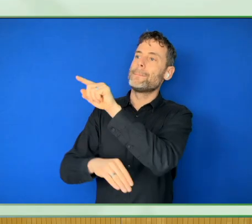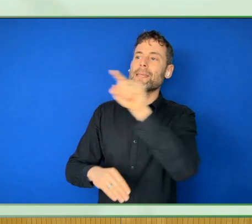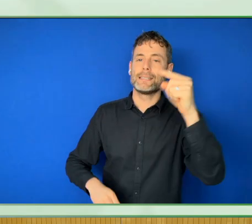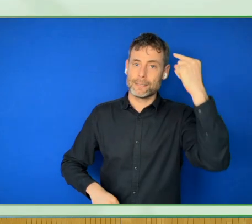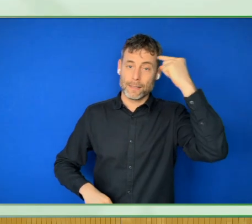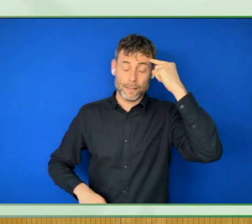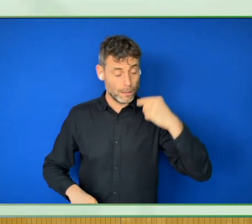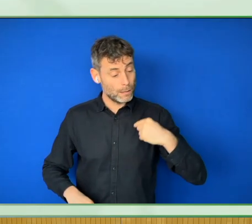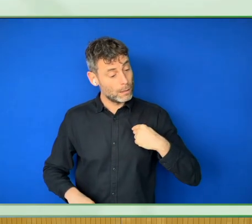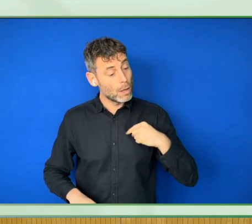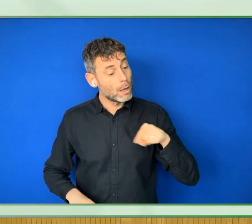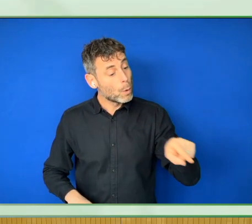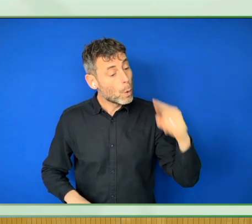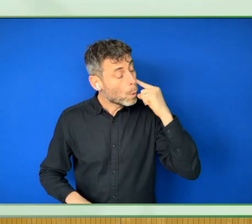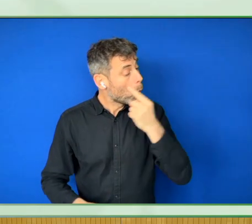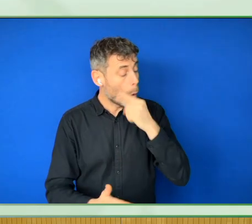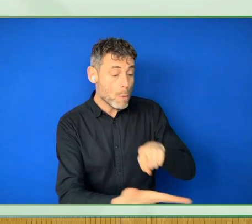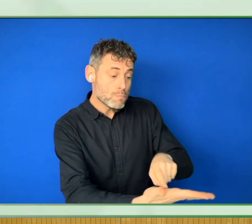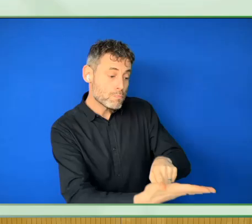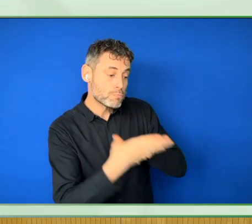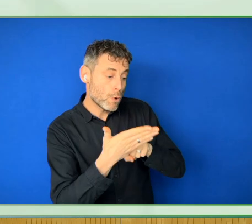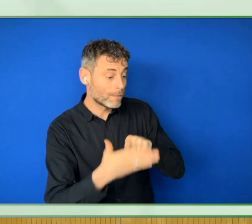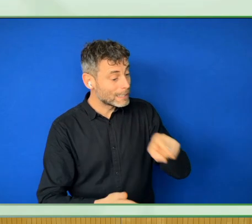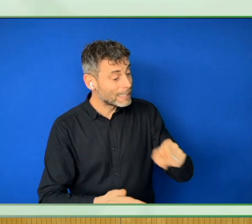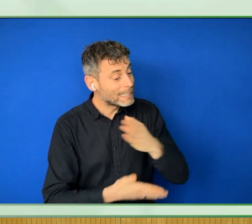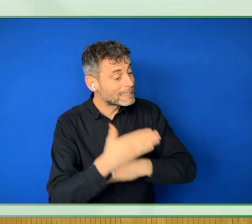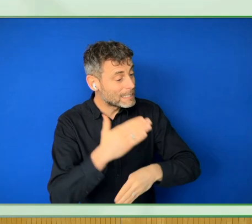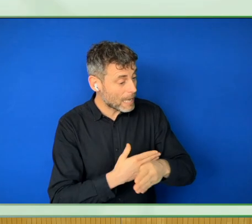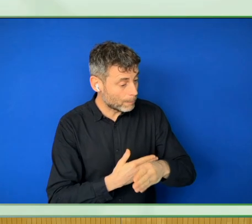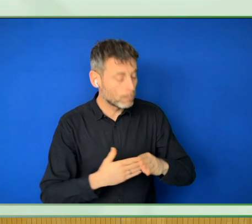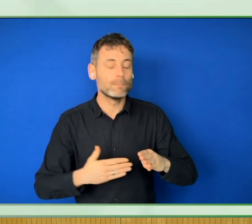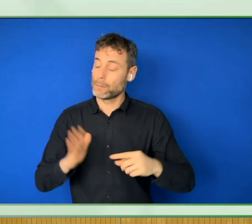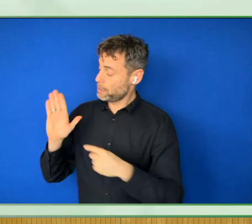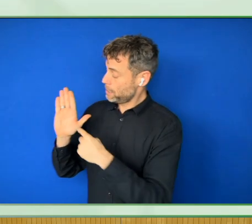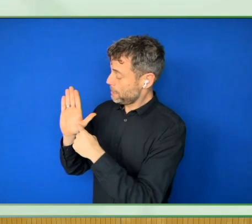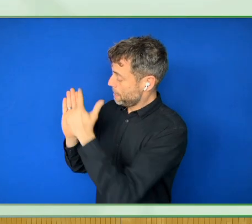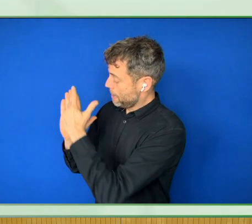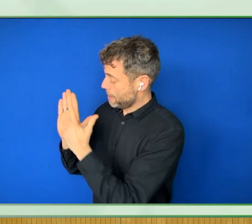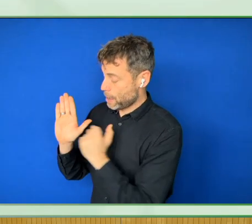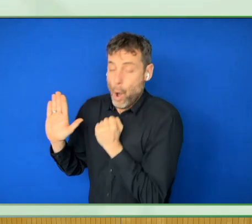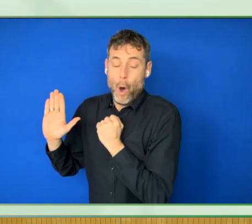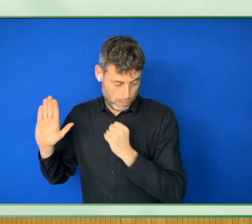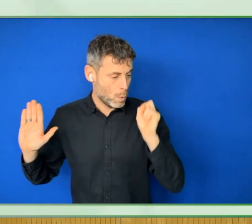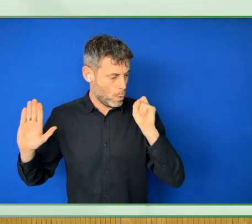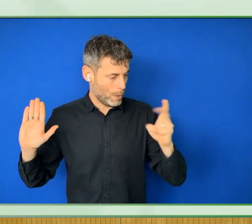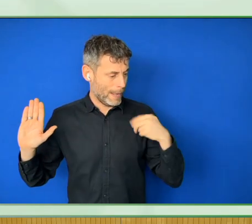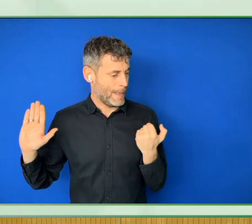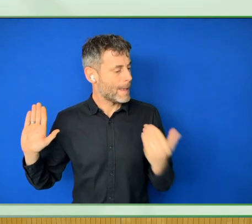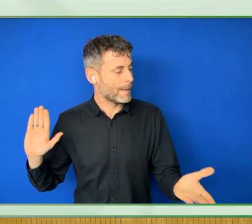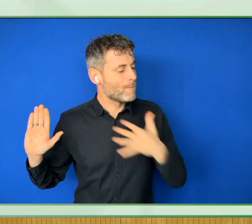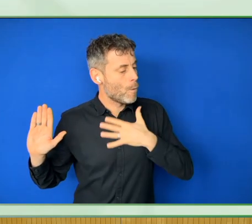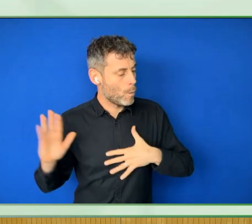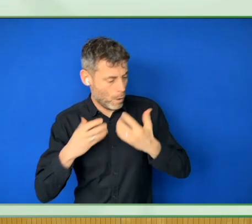disabled enough to trigger a legal obligation, which is like everybody in the business hears, well, we know what that's